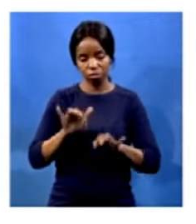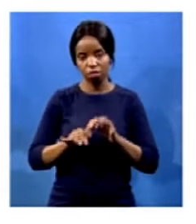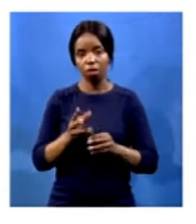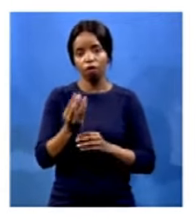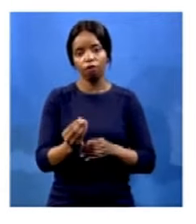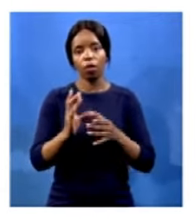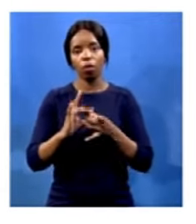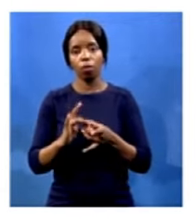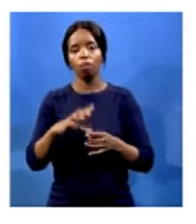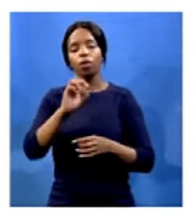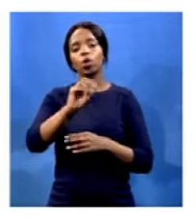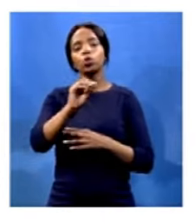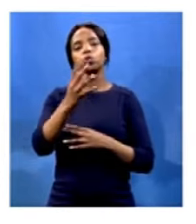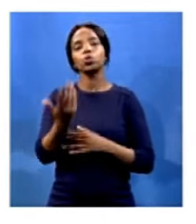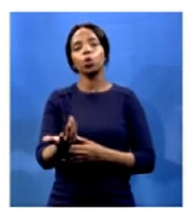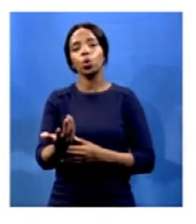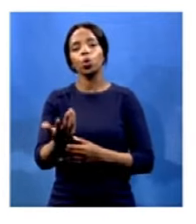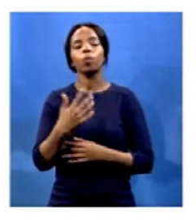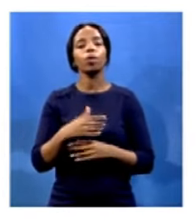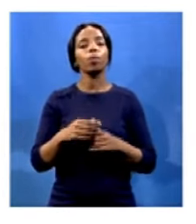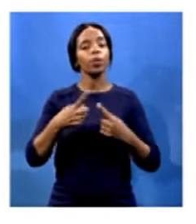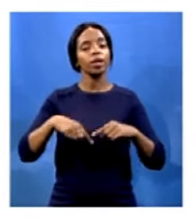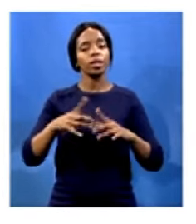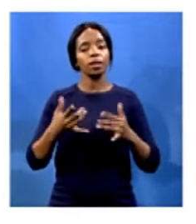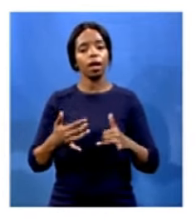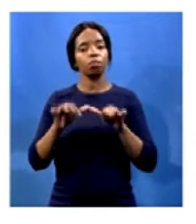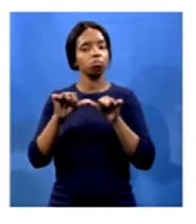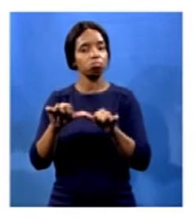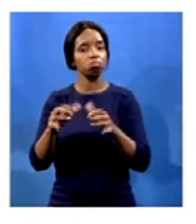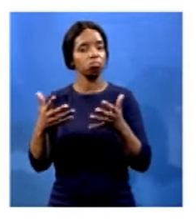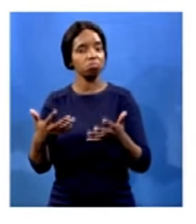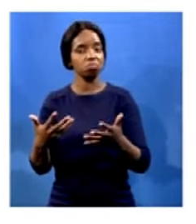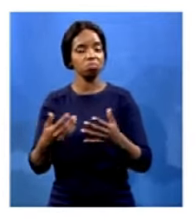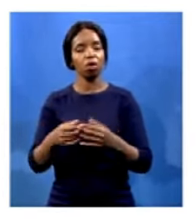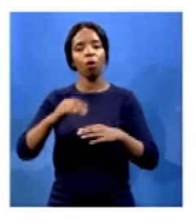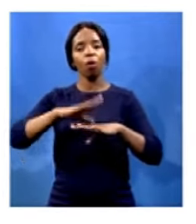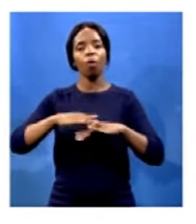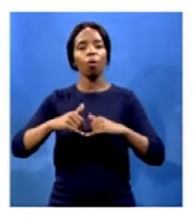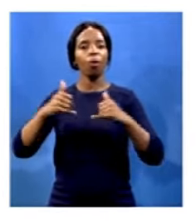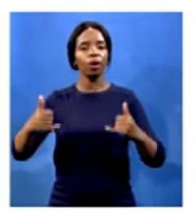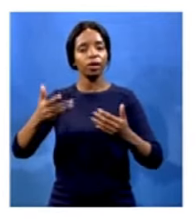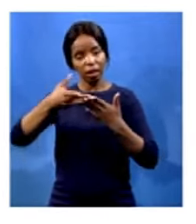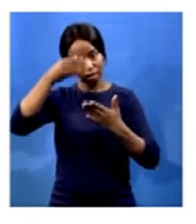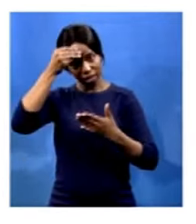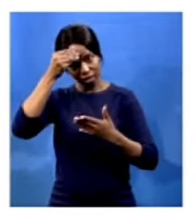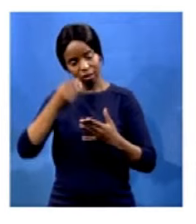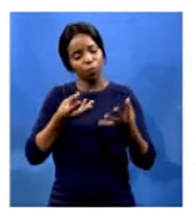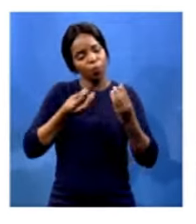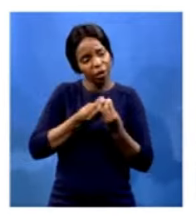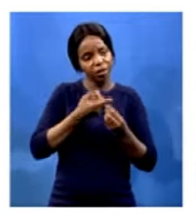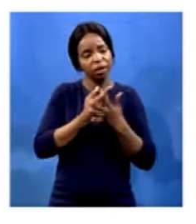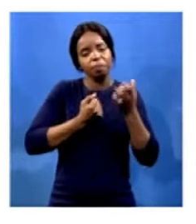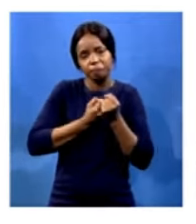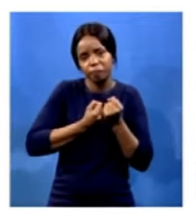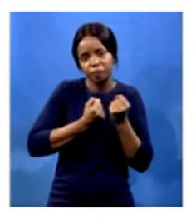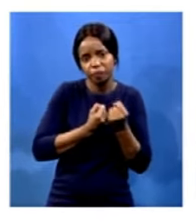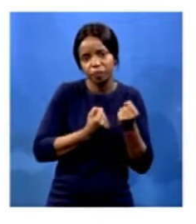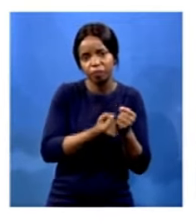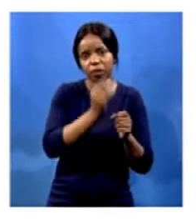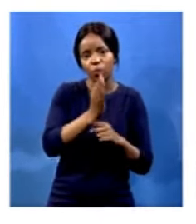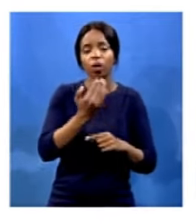learning, we do not leave students behind. We make sure that we work the journey with them. Out of those that do have access to a laptop, when you speak of internet access, for